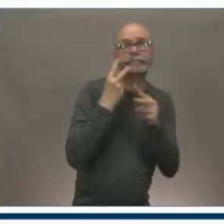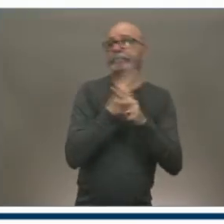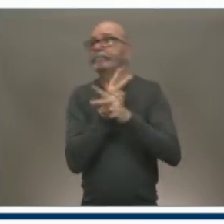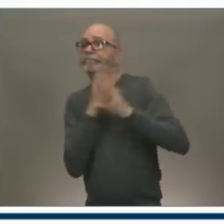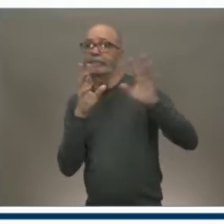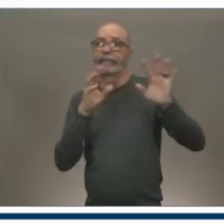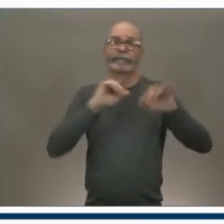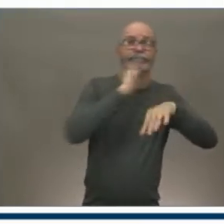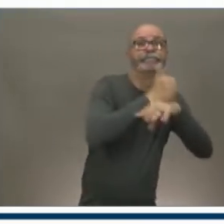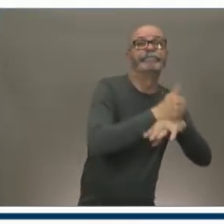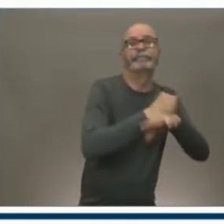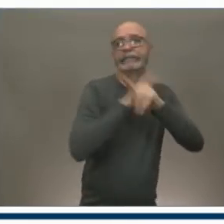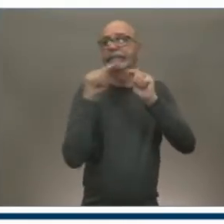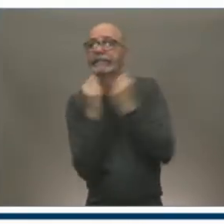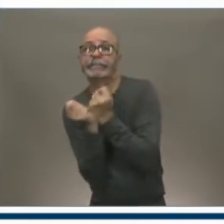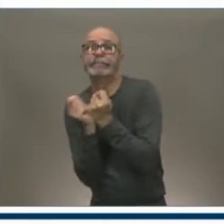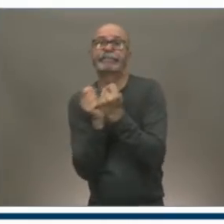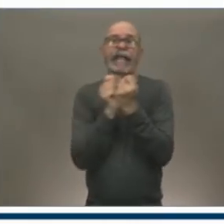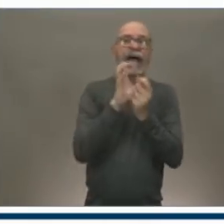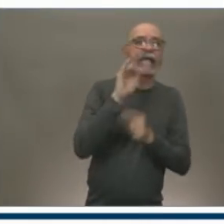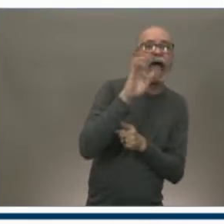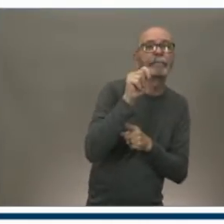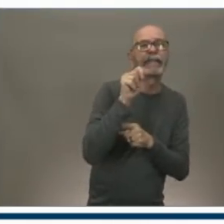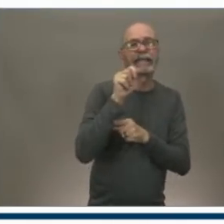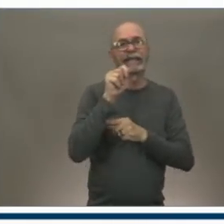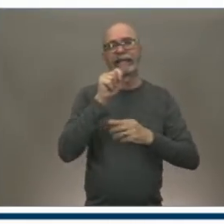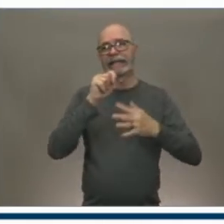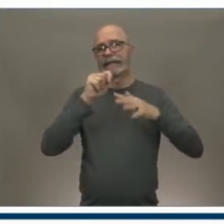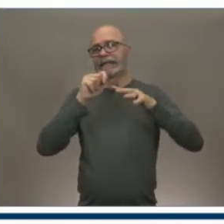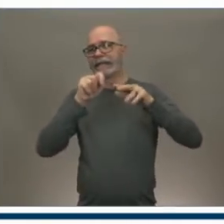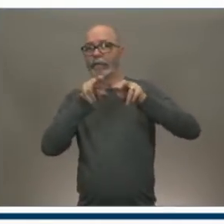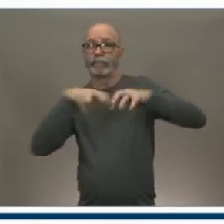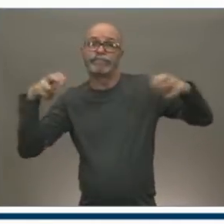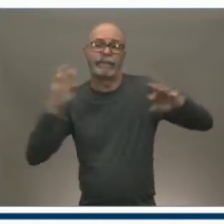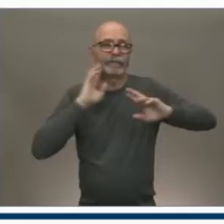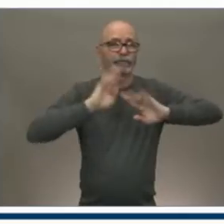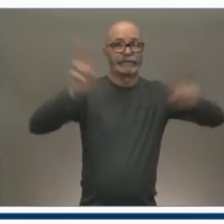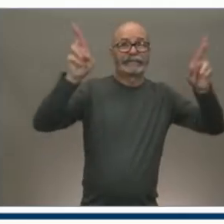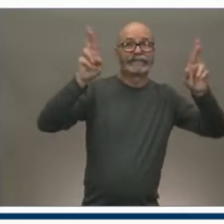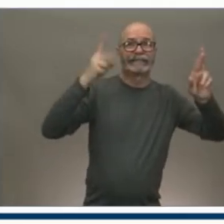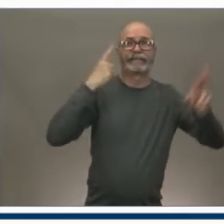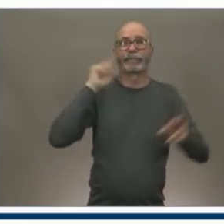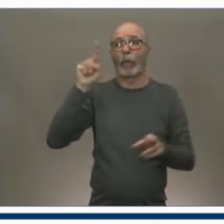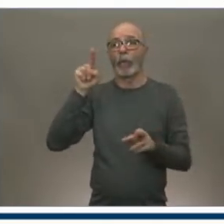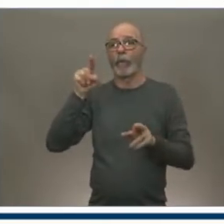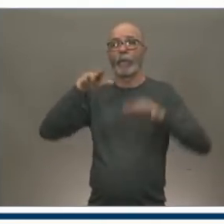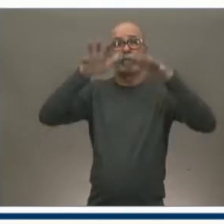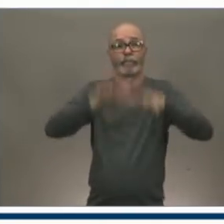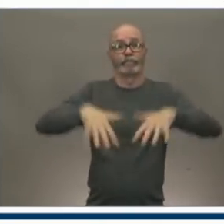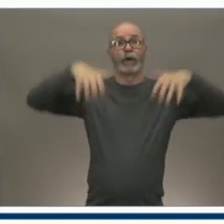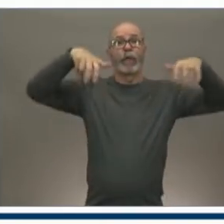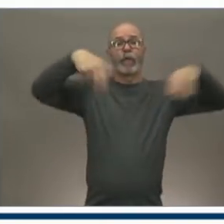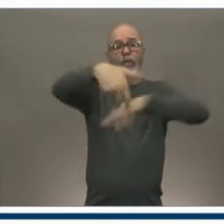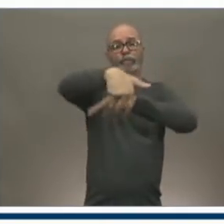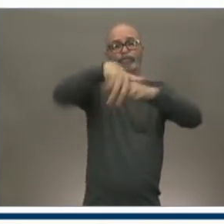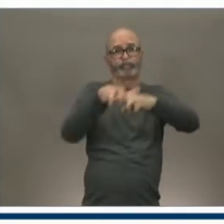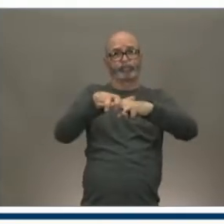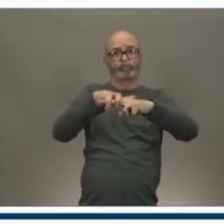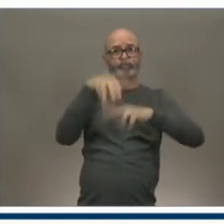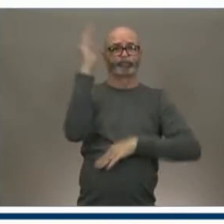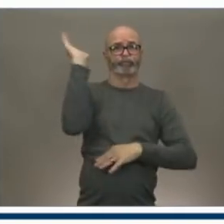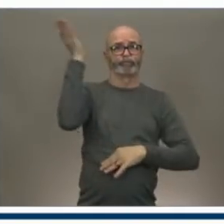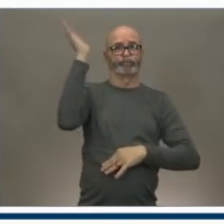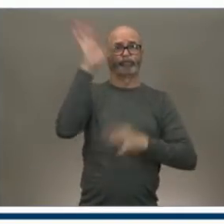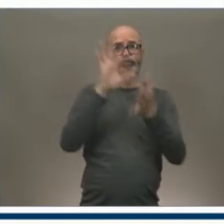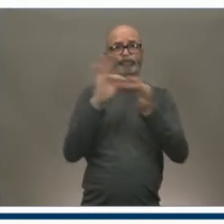team, name a cabinet, and be prepared with the throne speech for whoever is successful. Is this about a month period enough